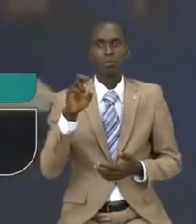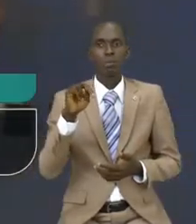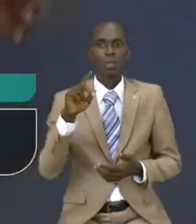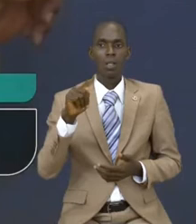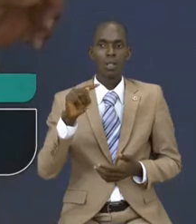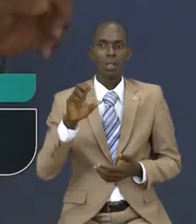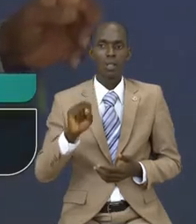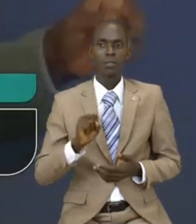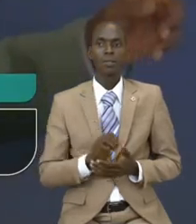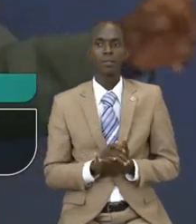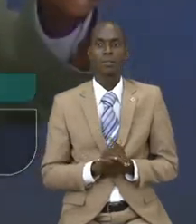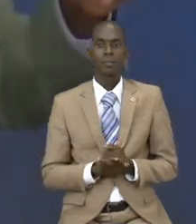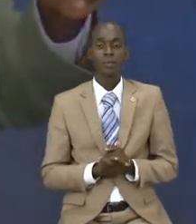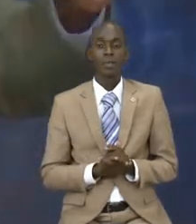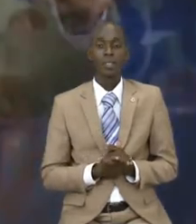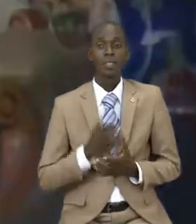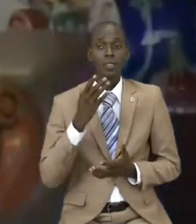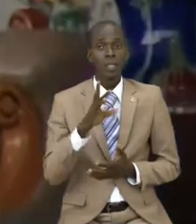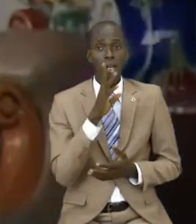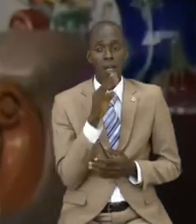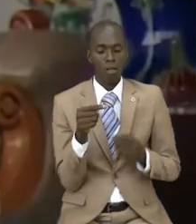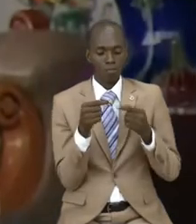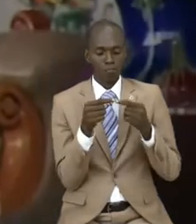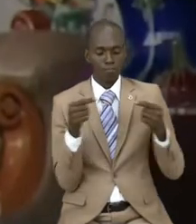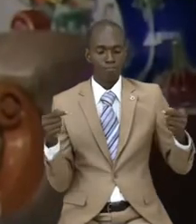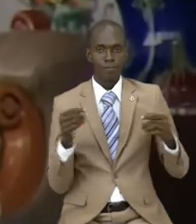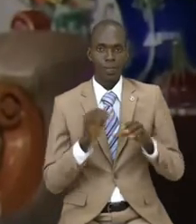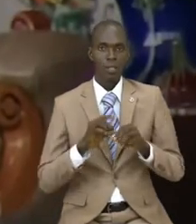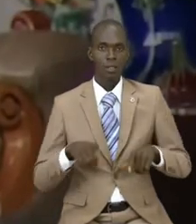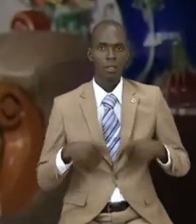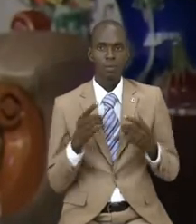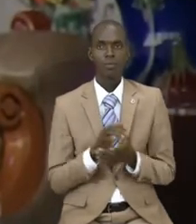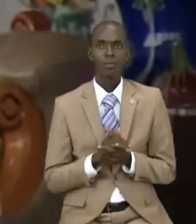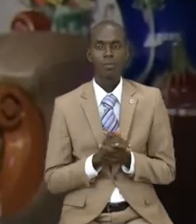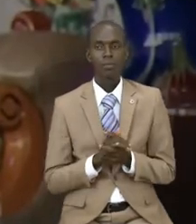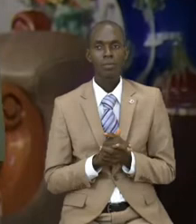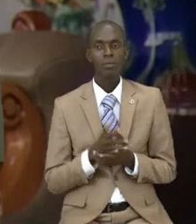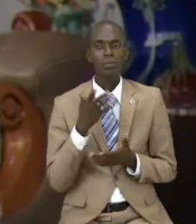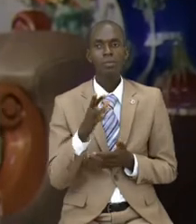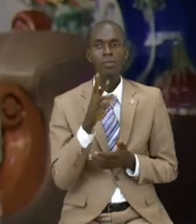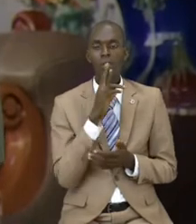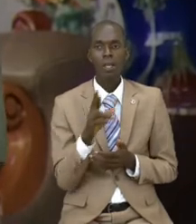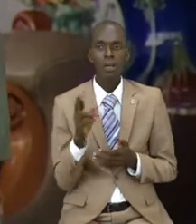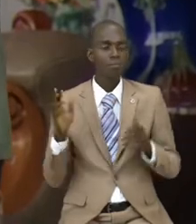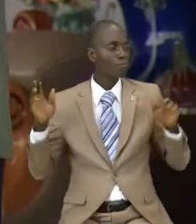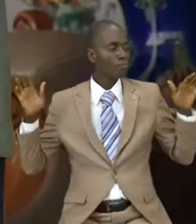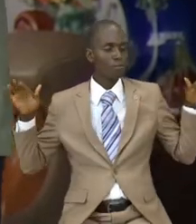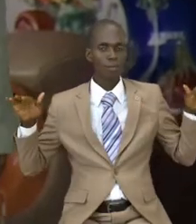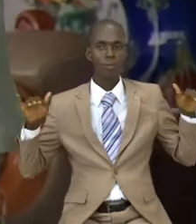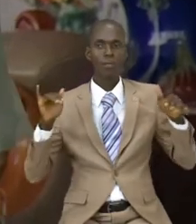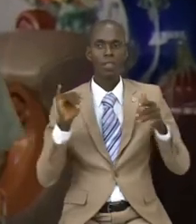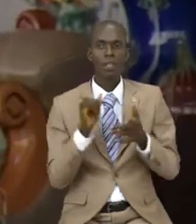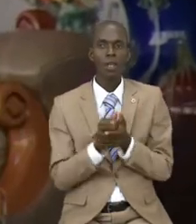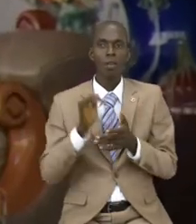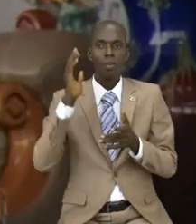there are opposites in life. There are winds that will blow